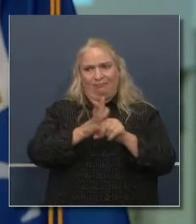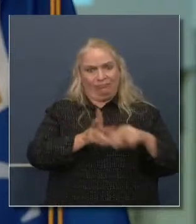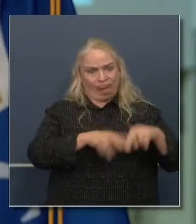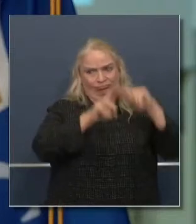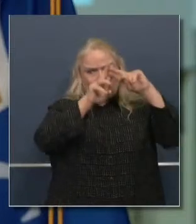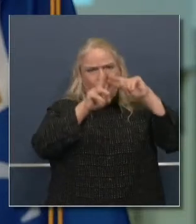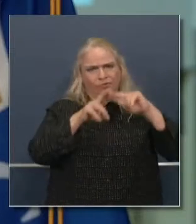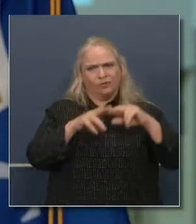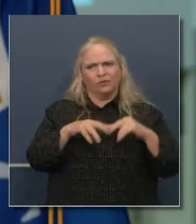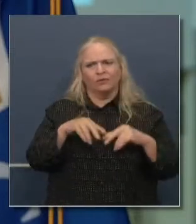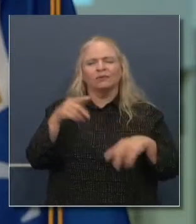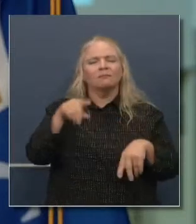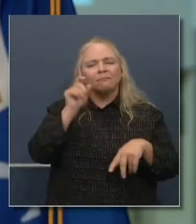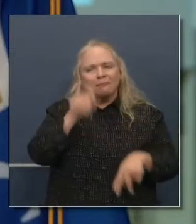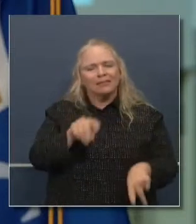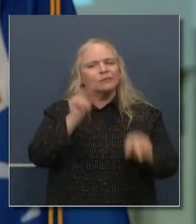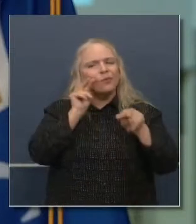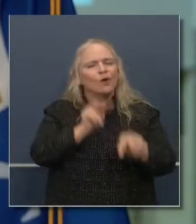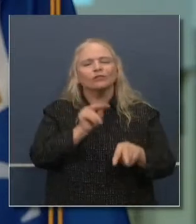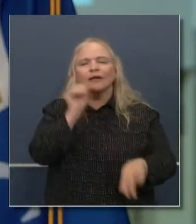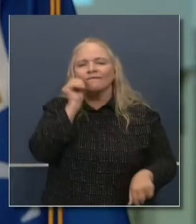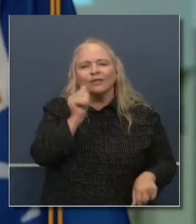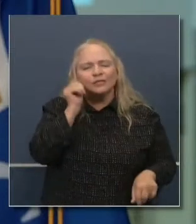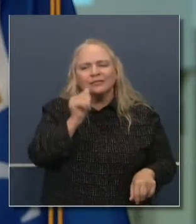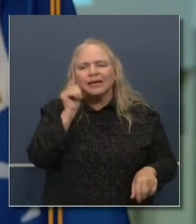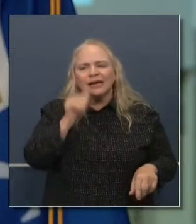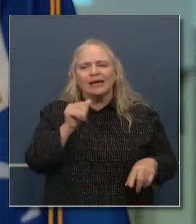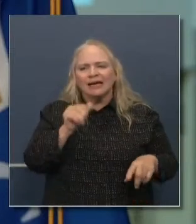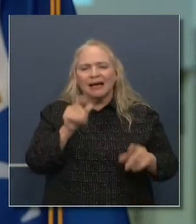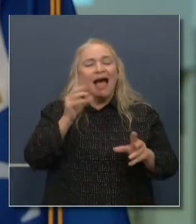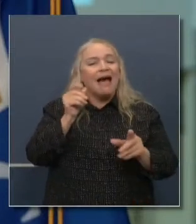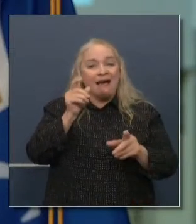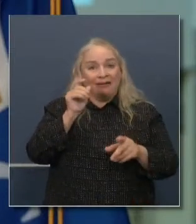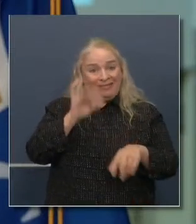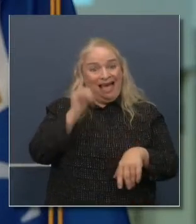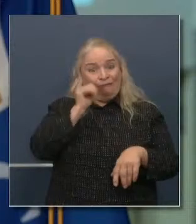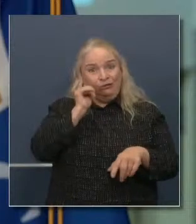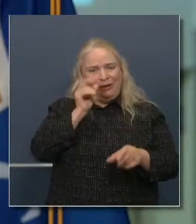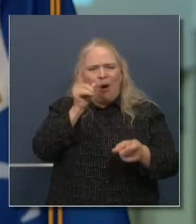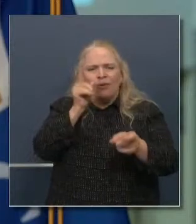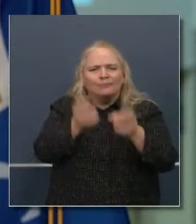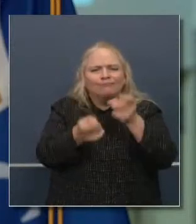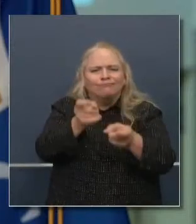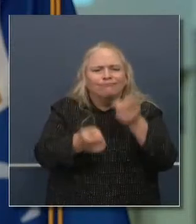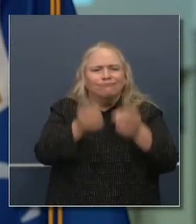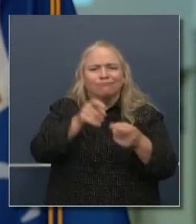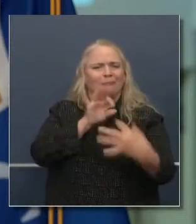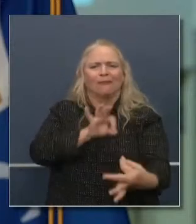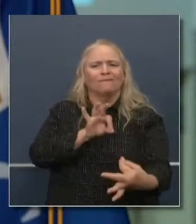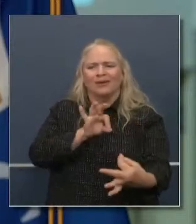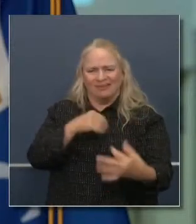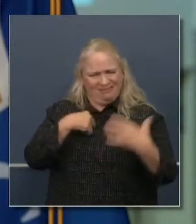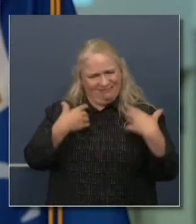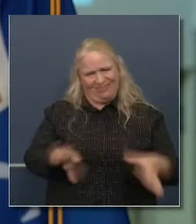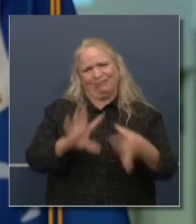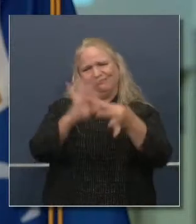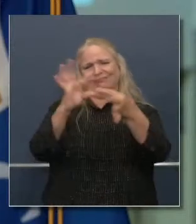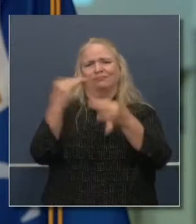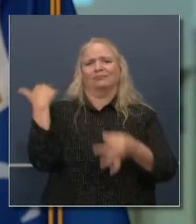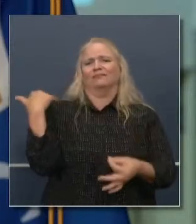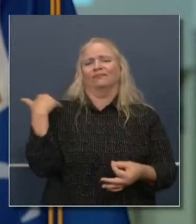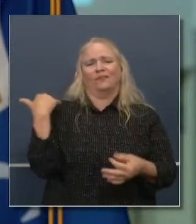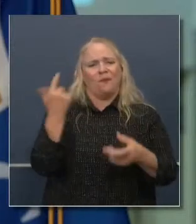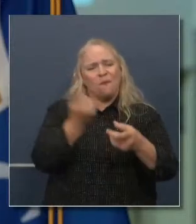be monitored in real time. The purpose of the presentation today, many other presentations, is to make that point and reinforce